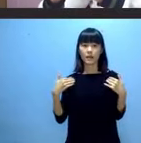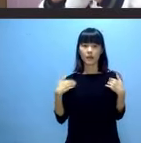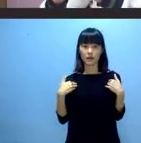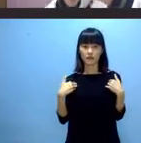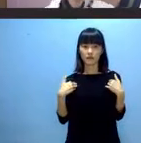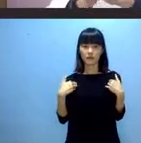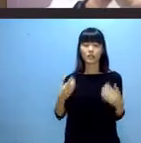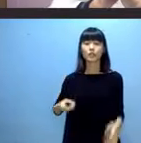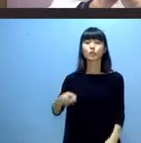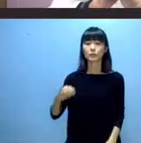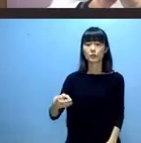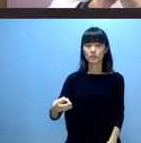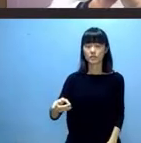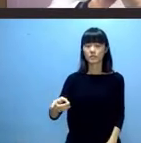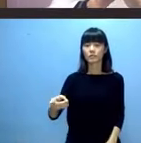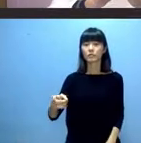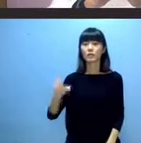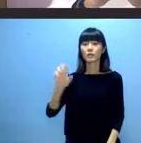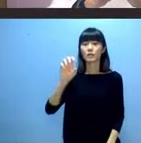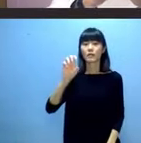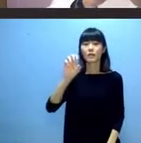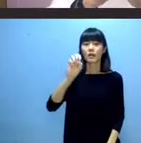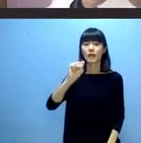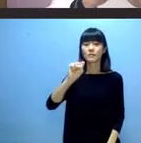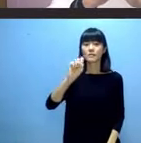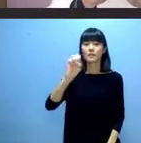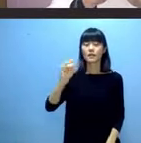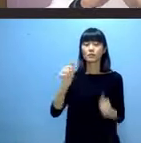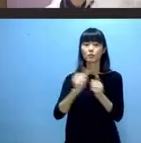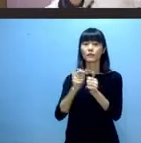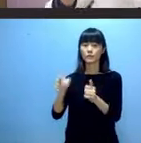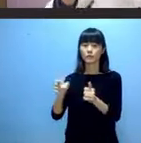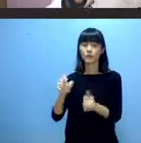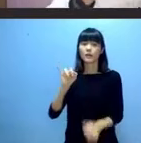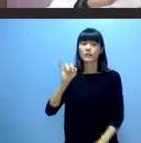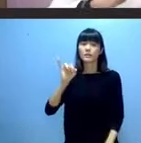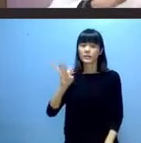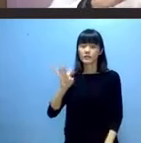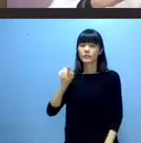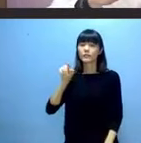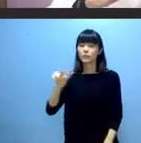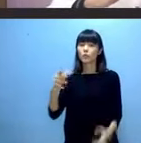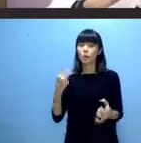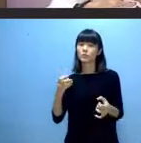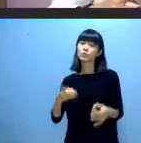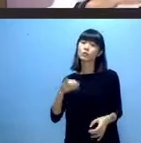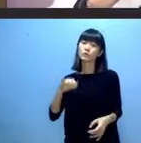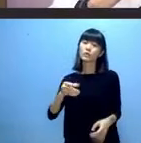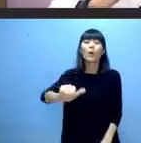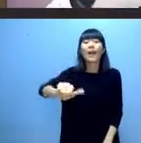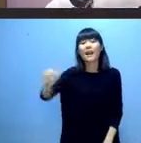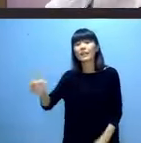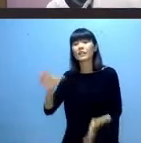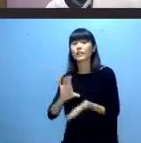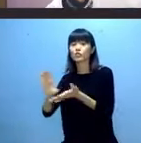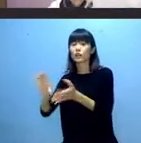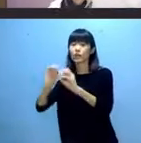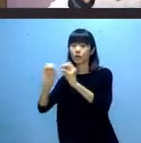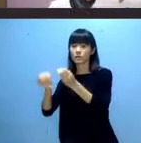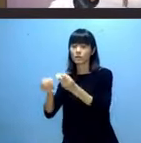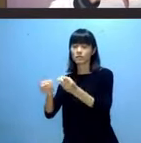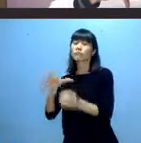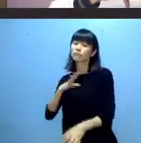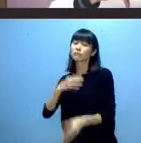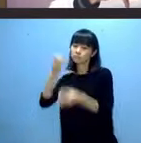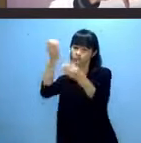SS with you, .sg, but if you would like to donate to another charity, feel free to let us know as well. Okay, we got three prizes, proudly